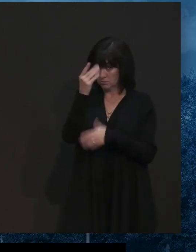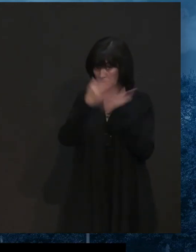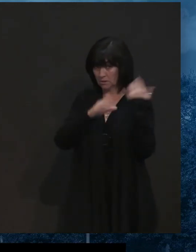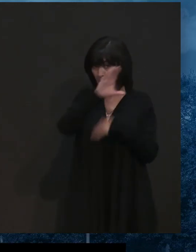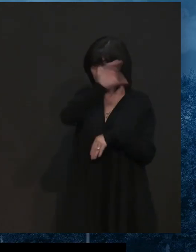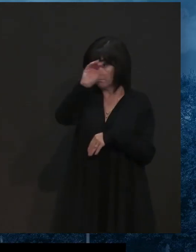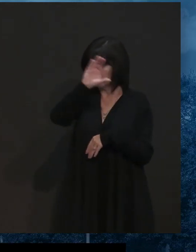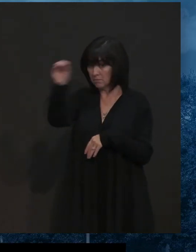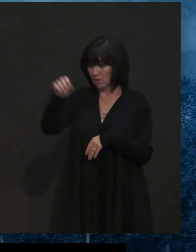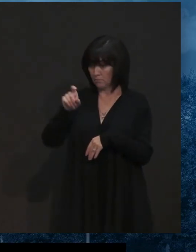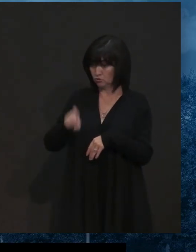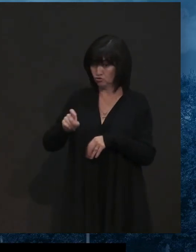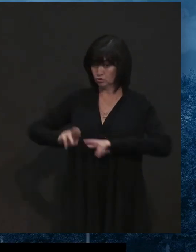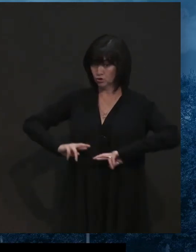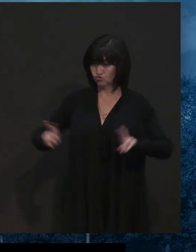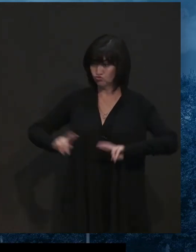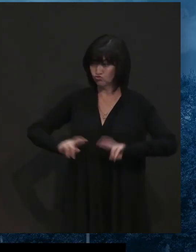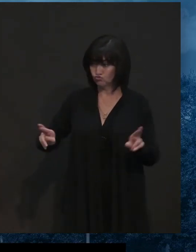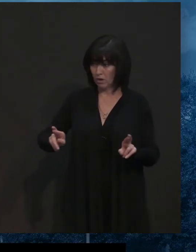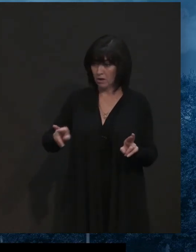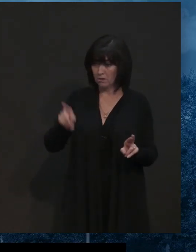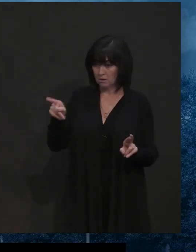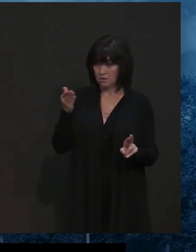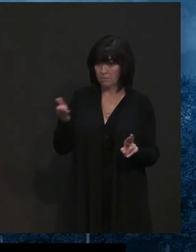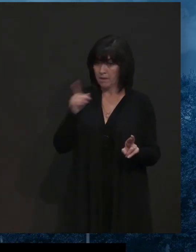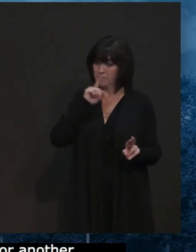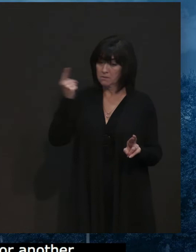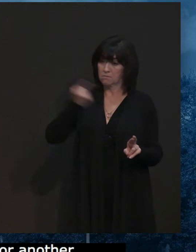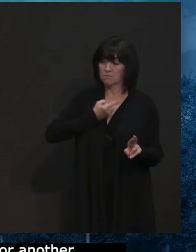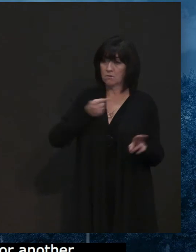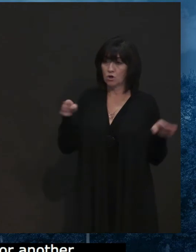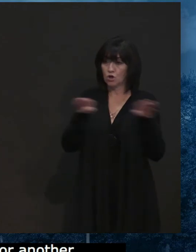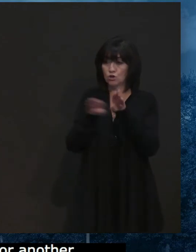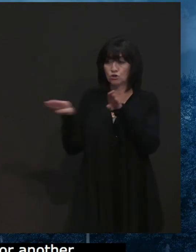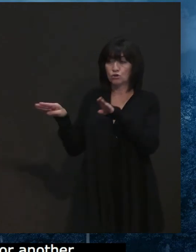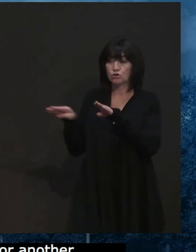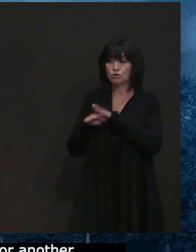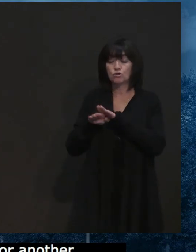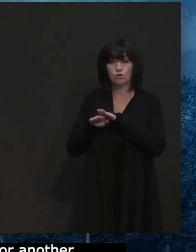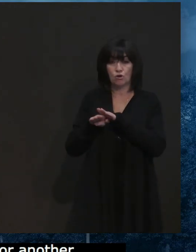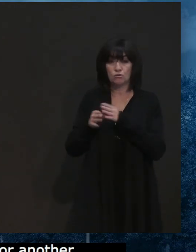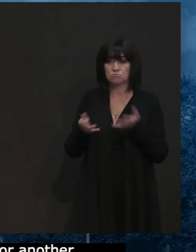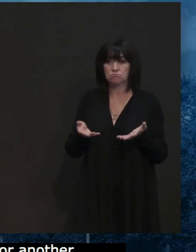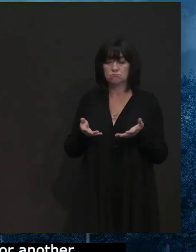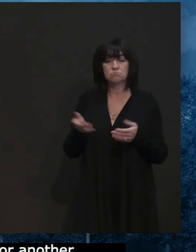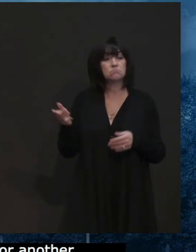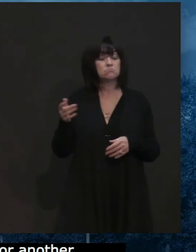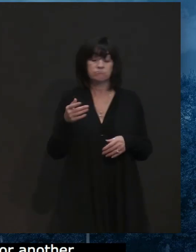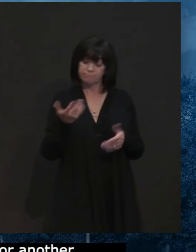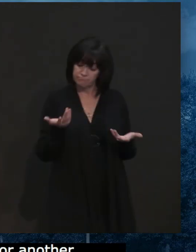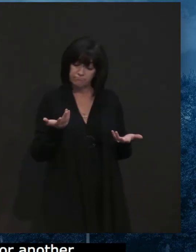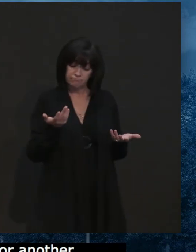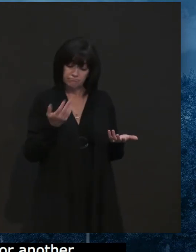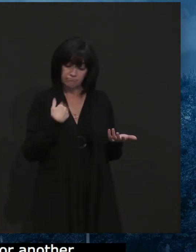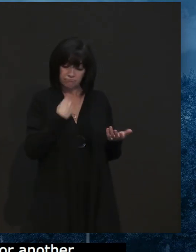I'm just thinking about the repercussions of the shutdown earlier this year. Well, I can tell you what they've been doing for